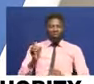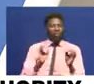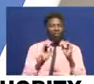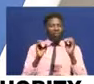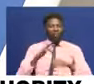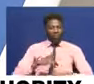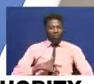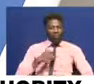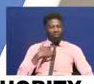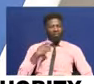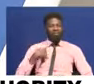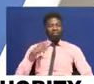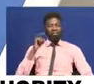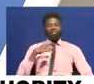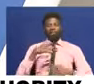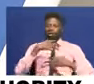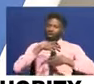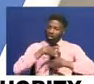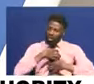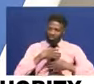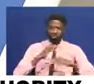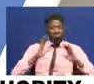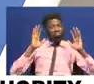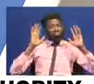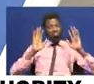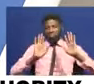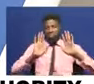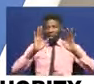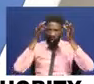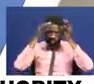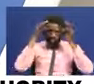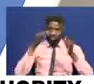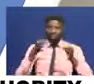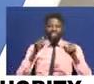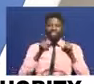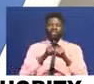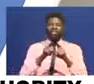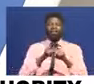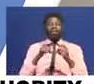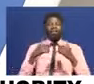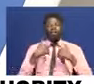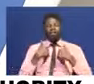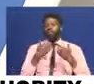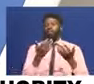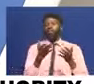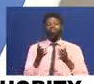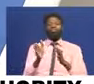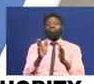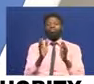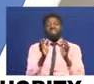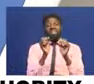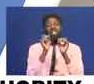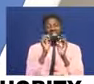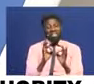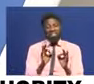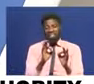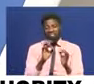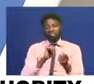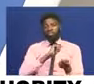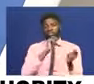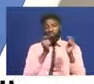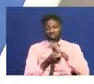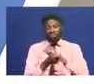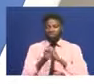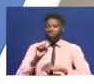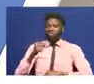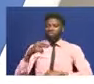like I need to rest. That is an option that they have, and that as an option they had, if you ask me, regardless of whether we're transforming this to the social health authority